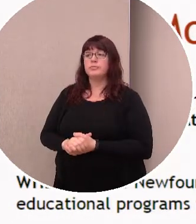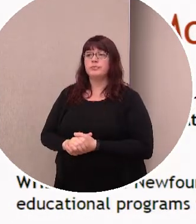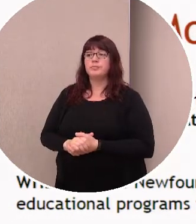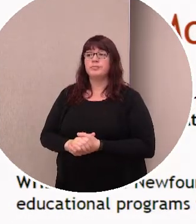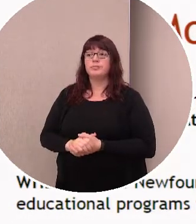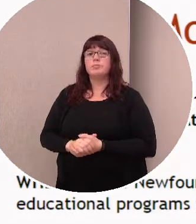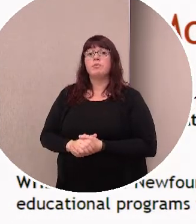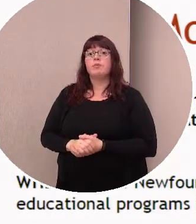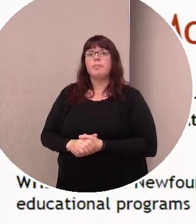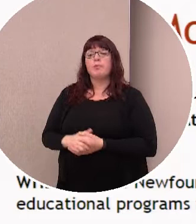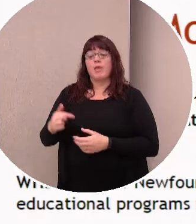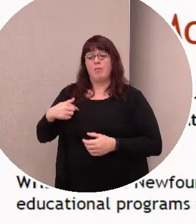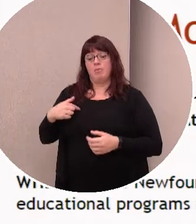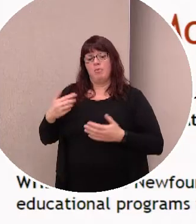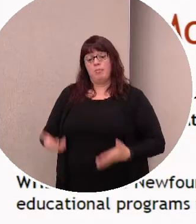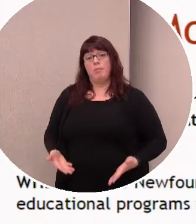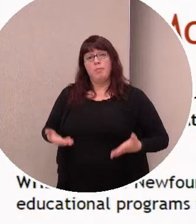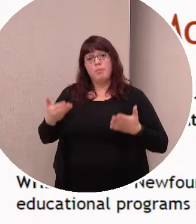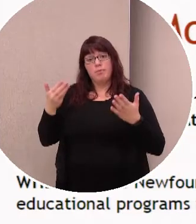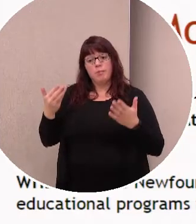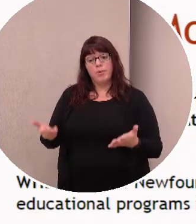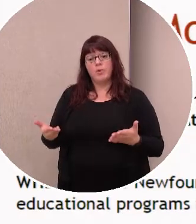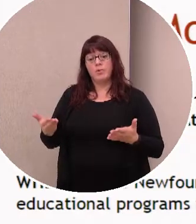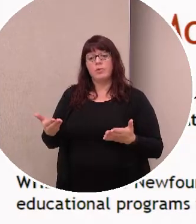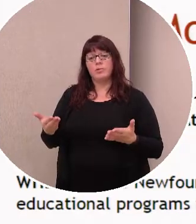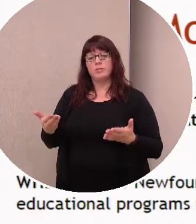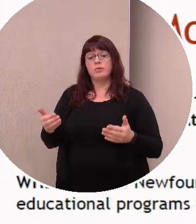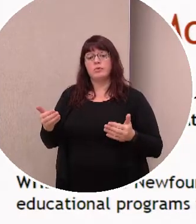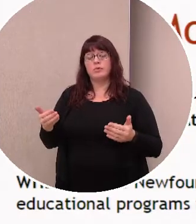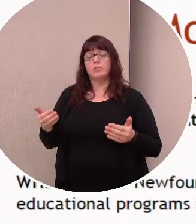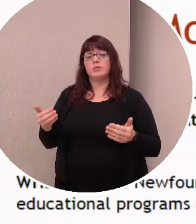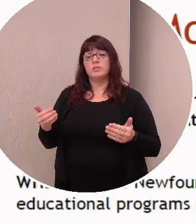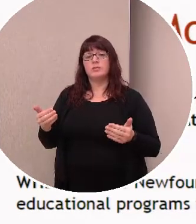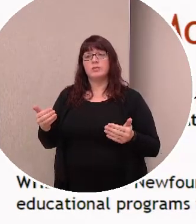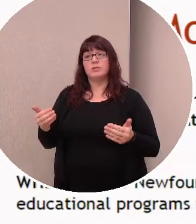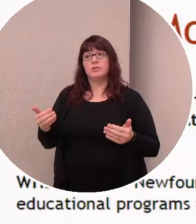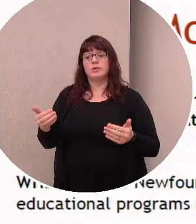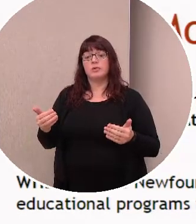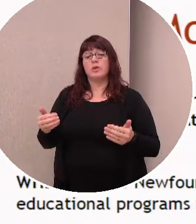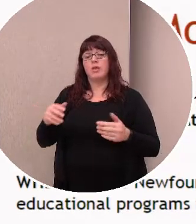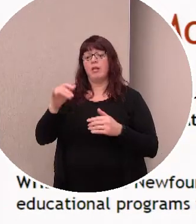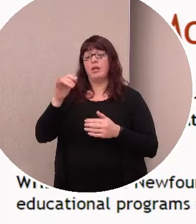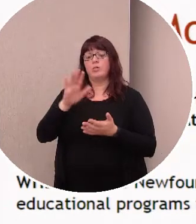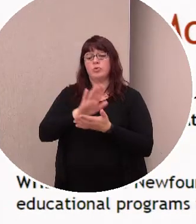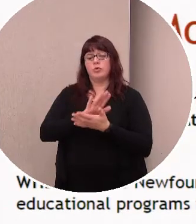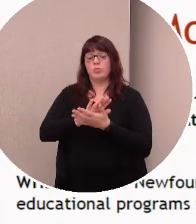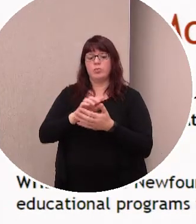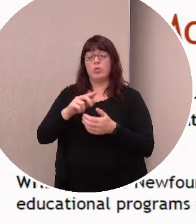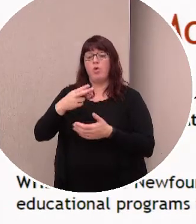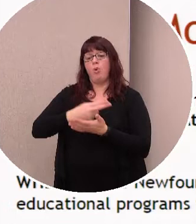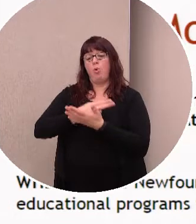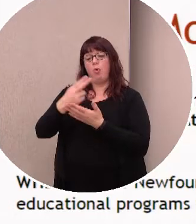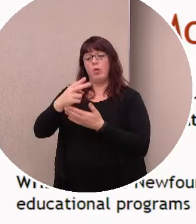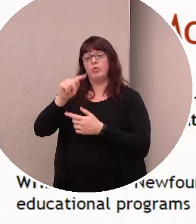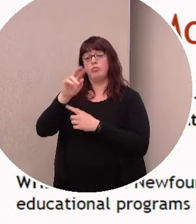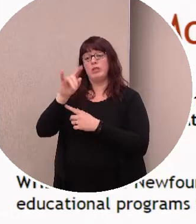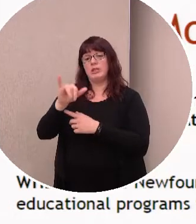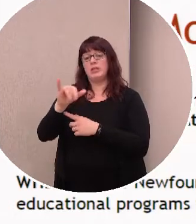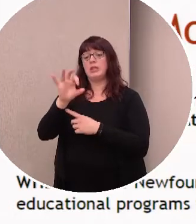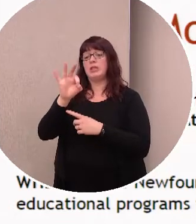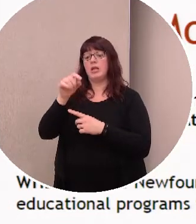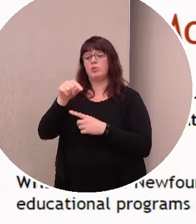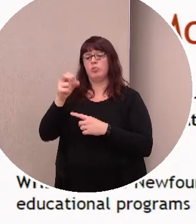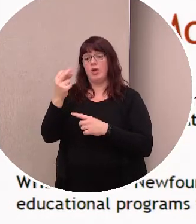I'd like to propose this motion that Holy Trinity 9 to 12 in